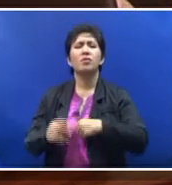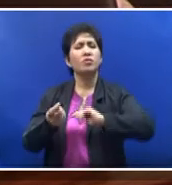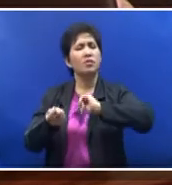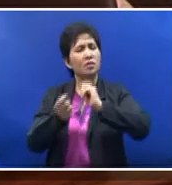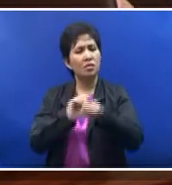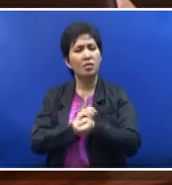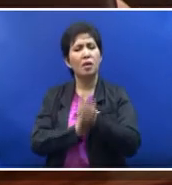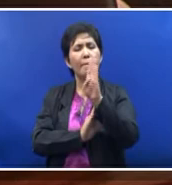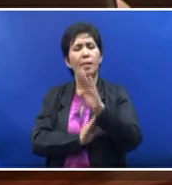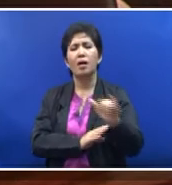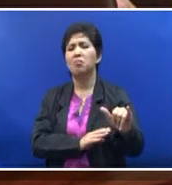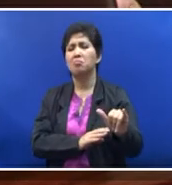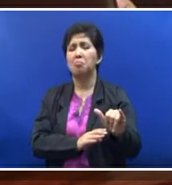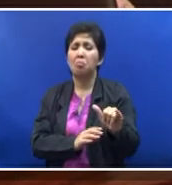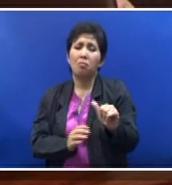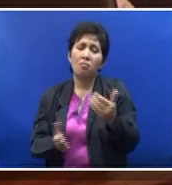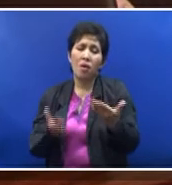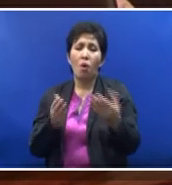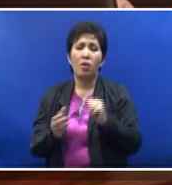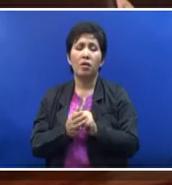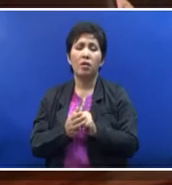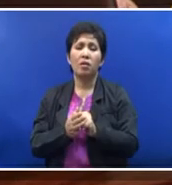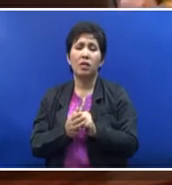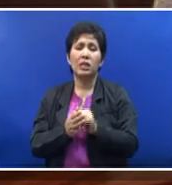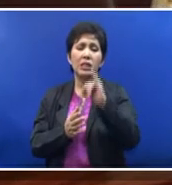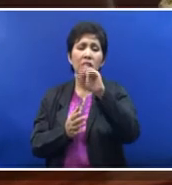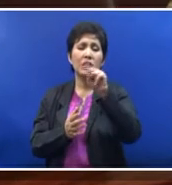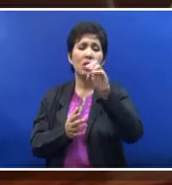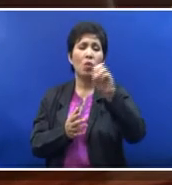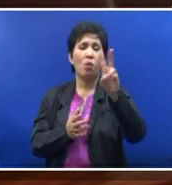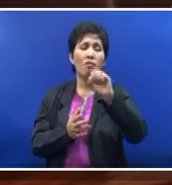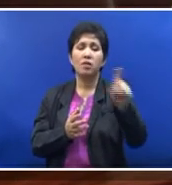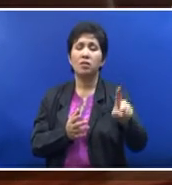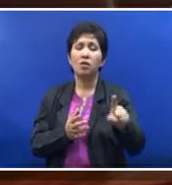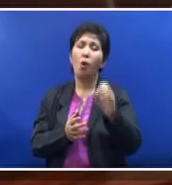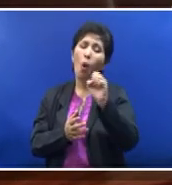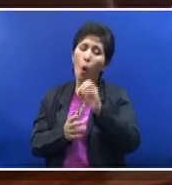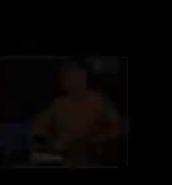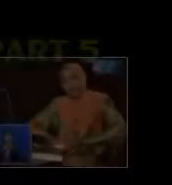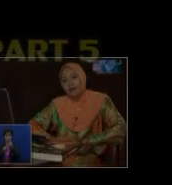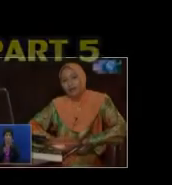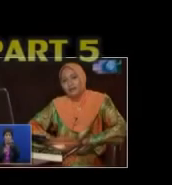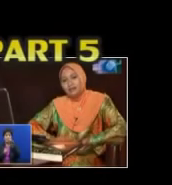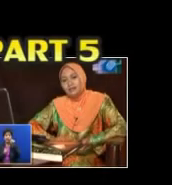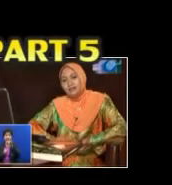It's either by innovation or by cultural diffusion.